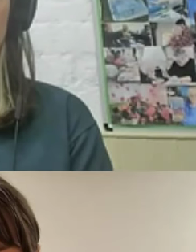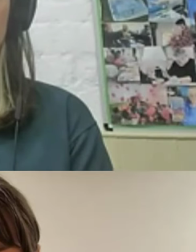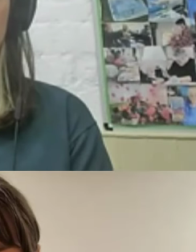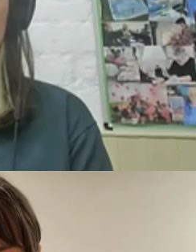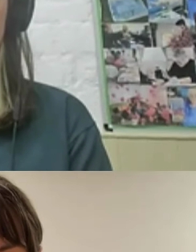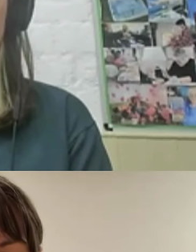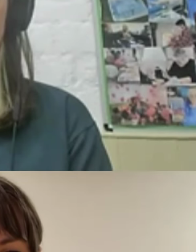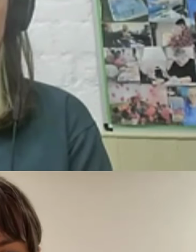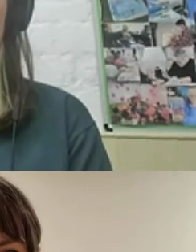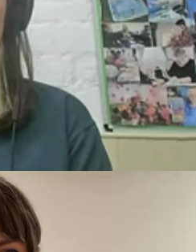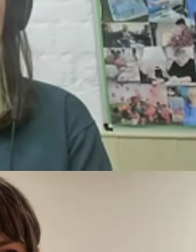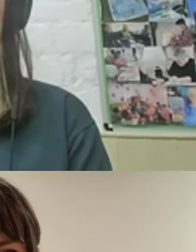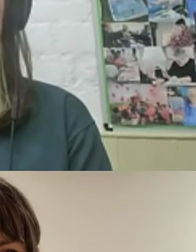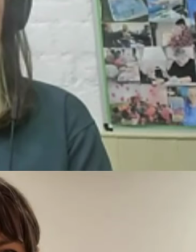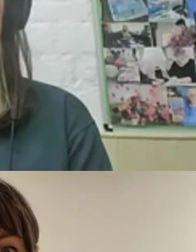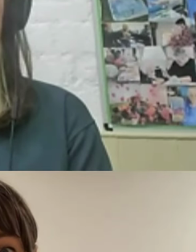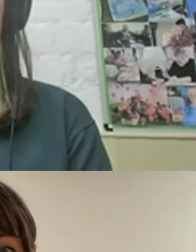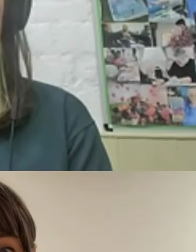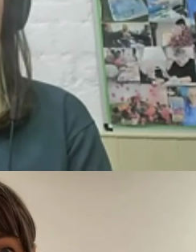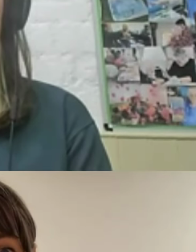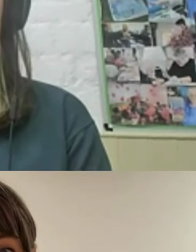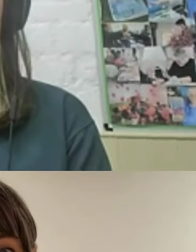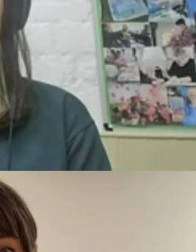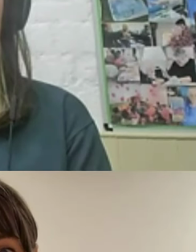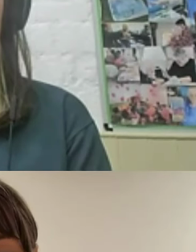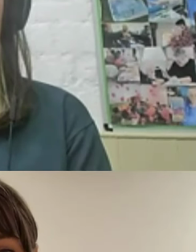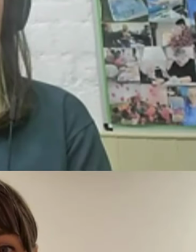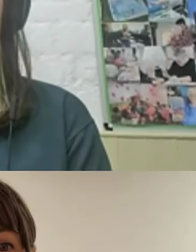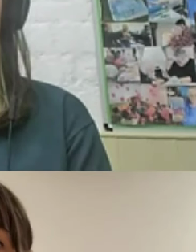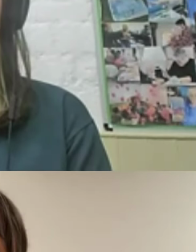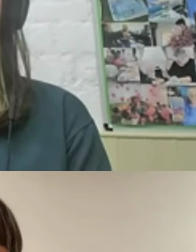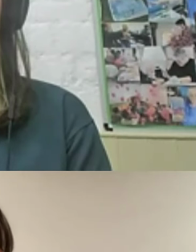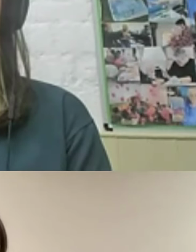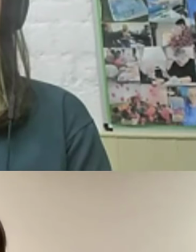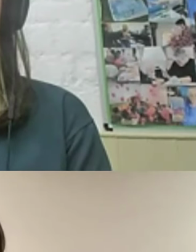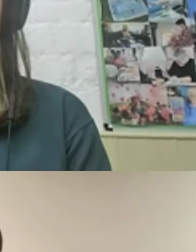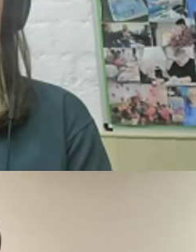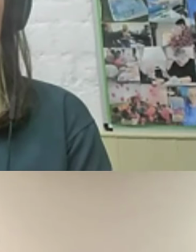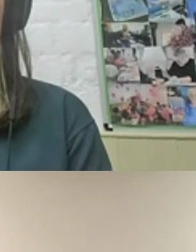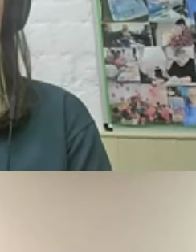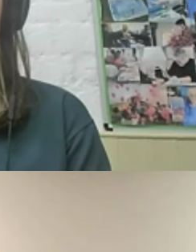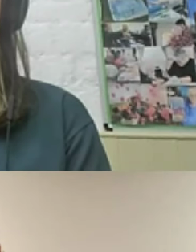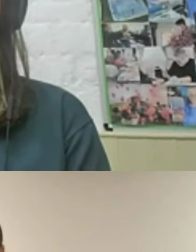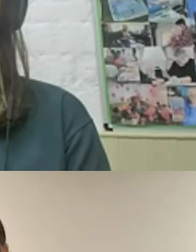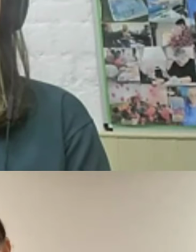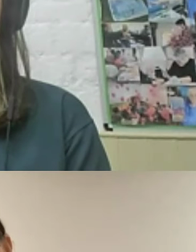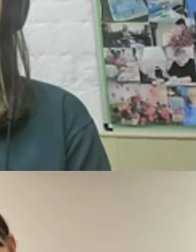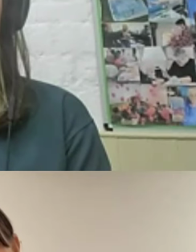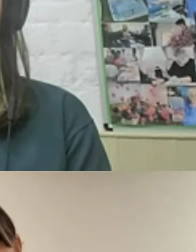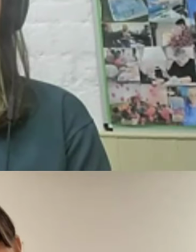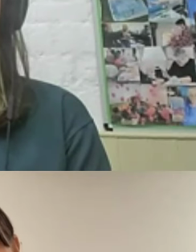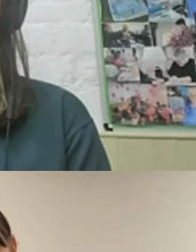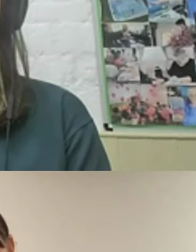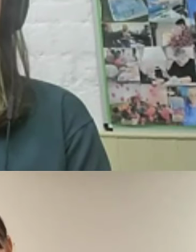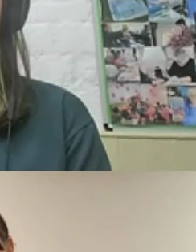Kate. Okay, so we're coming to the end of today's time. I'm going to hand back over to Kate now because I believe there's a survey, and I'm going to let Kate wrap up.